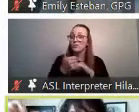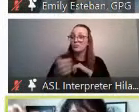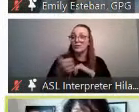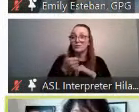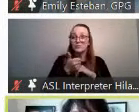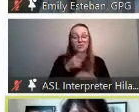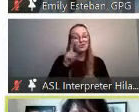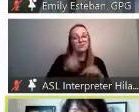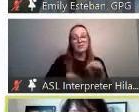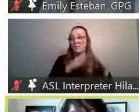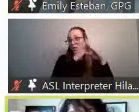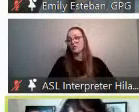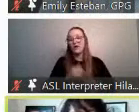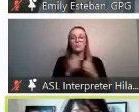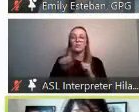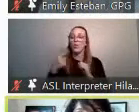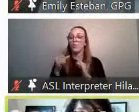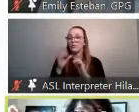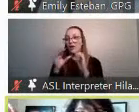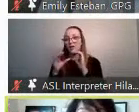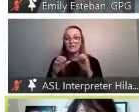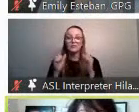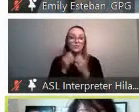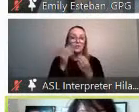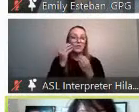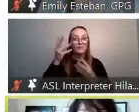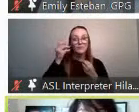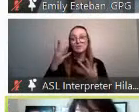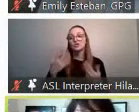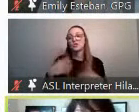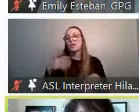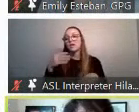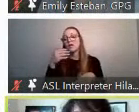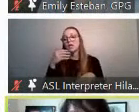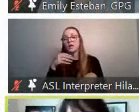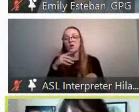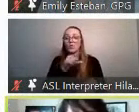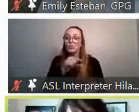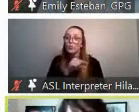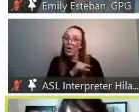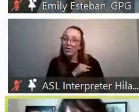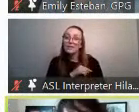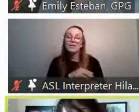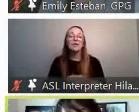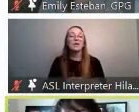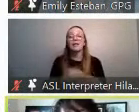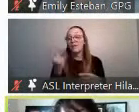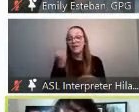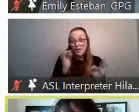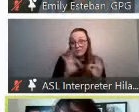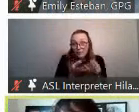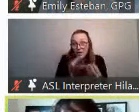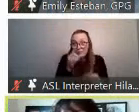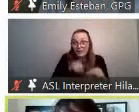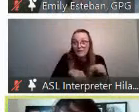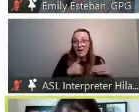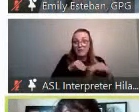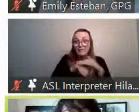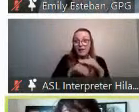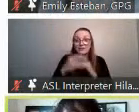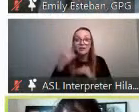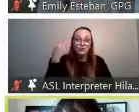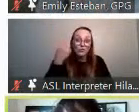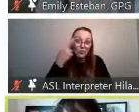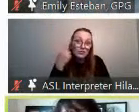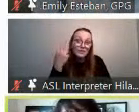overcome with conversations about information quality. If families can't have access because it